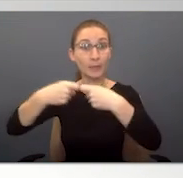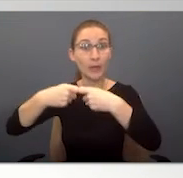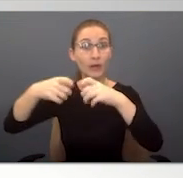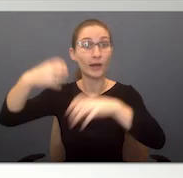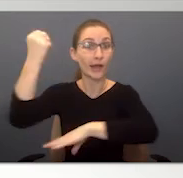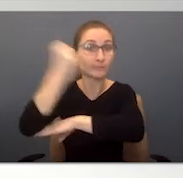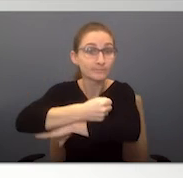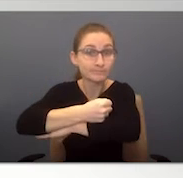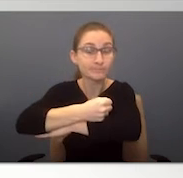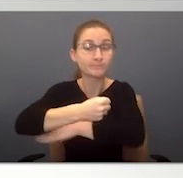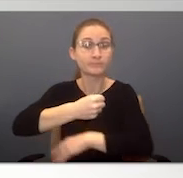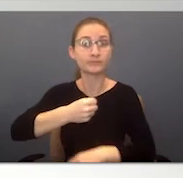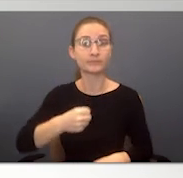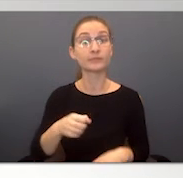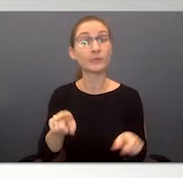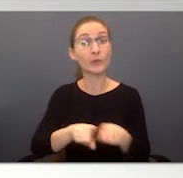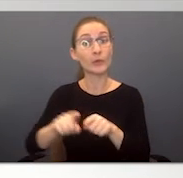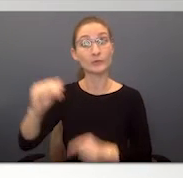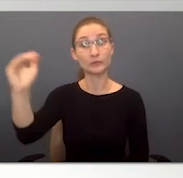regulations.